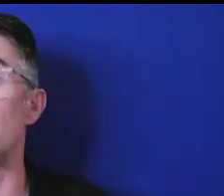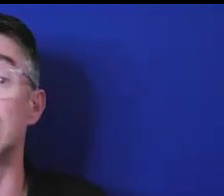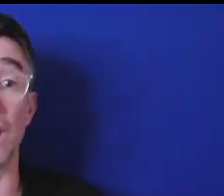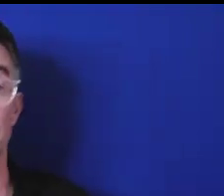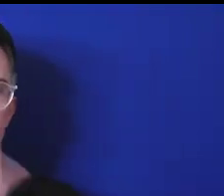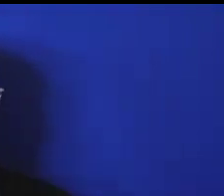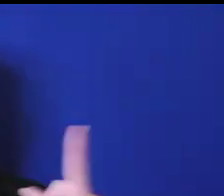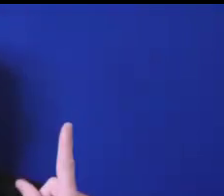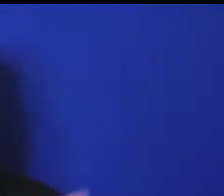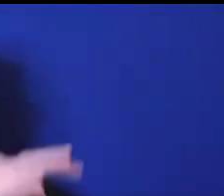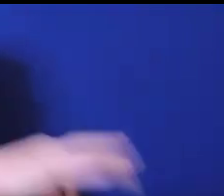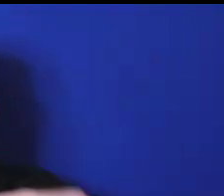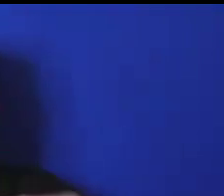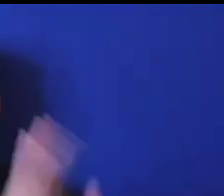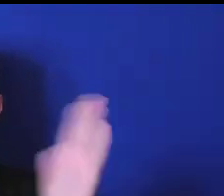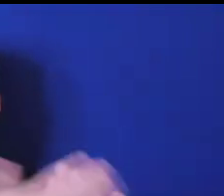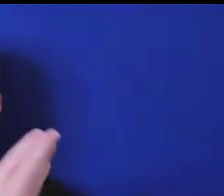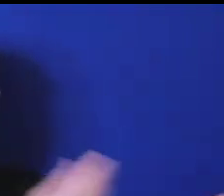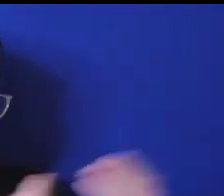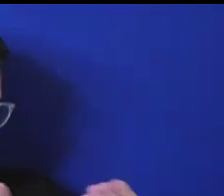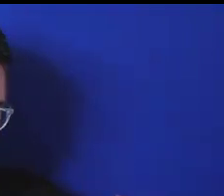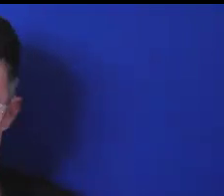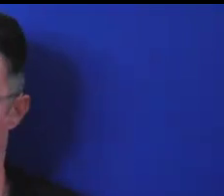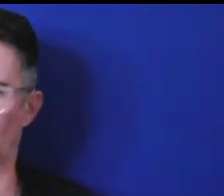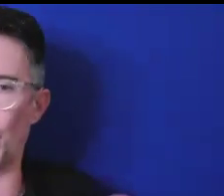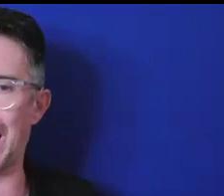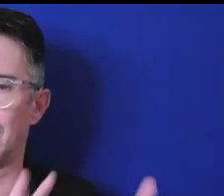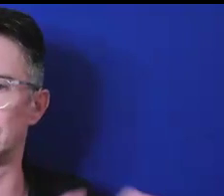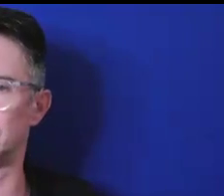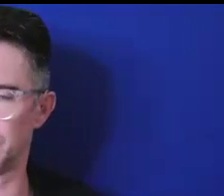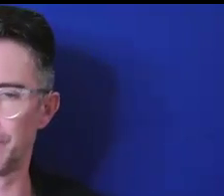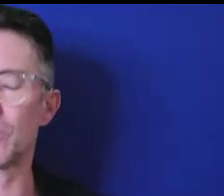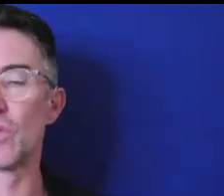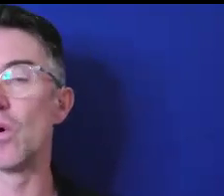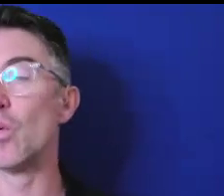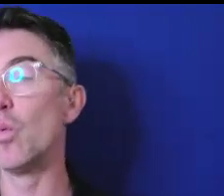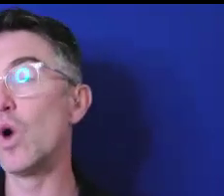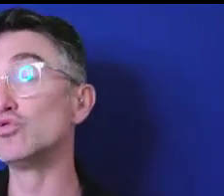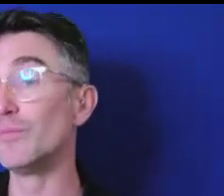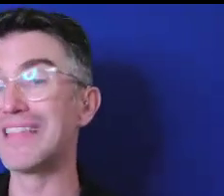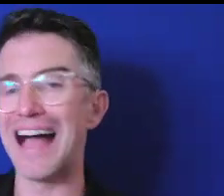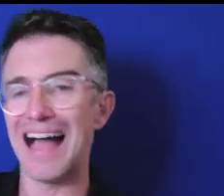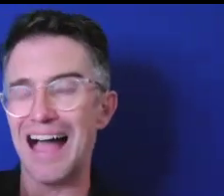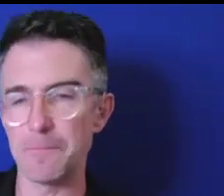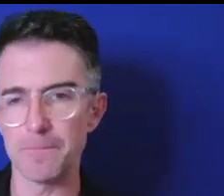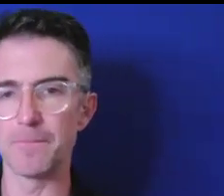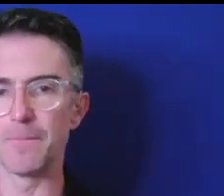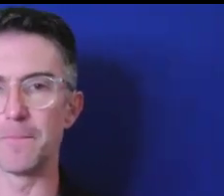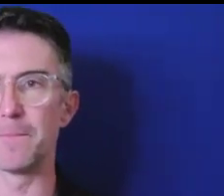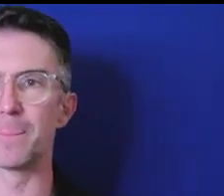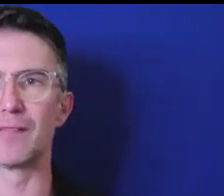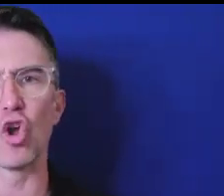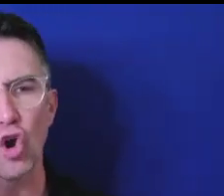medical criteria, Washington group set of questions can be used as an entry point for the social registry.